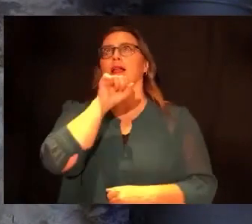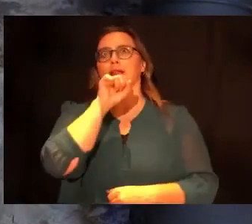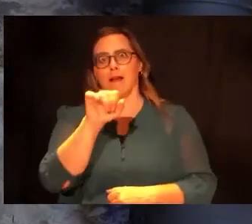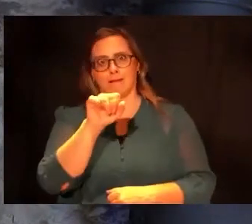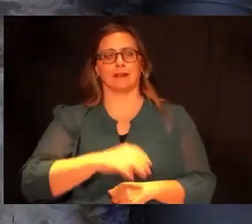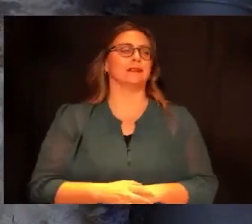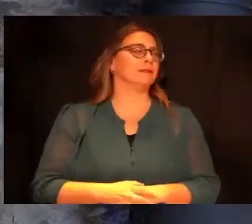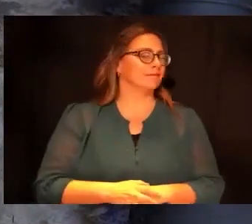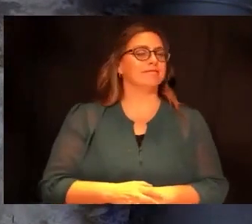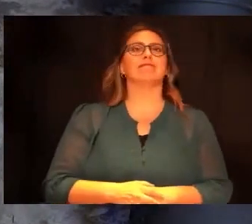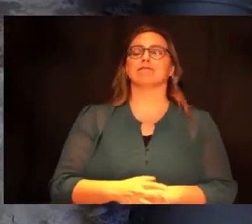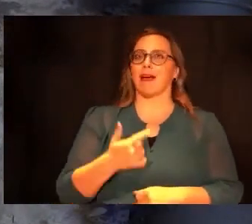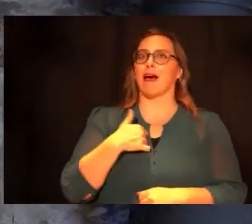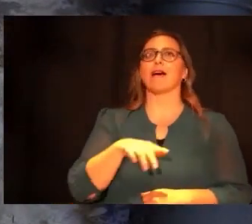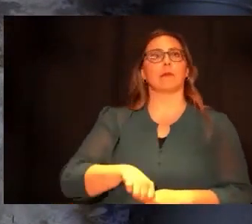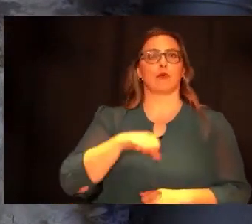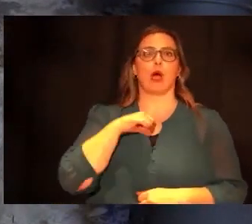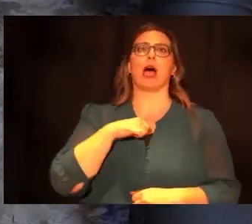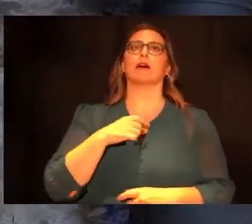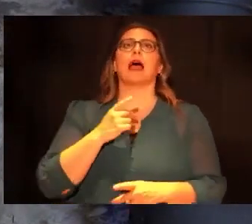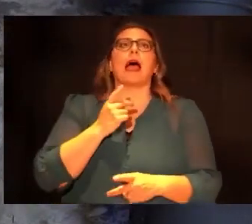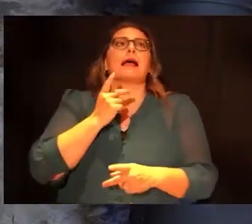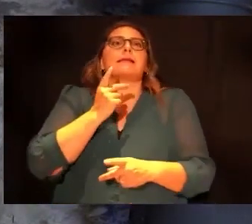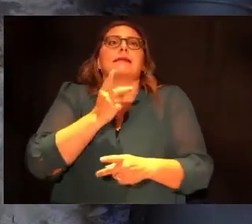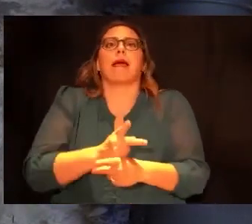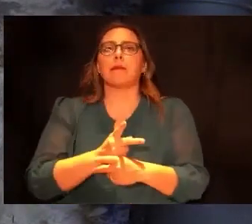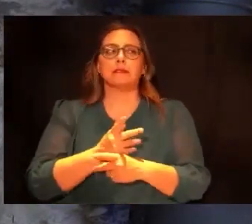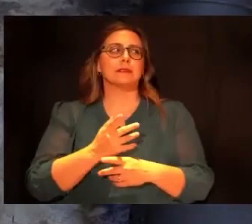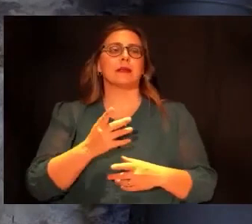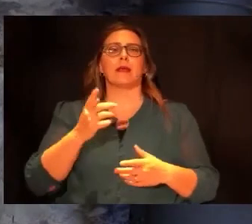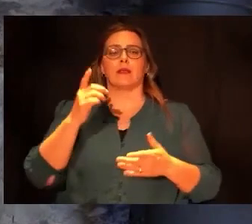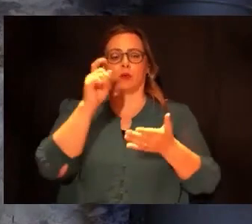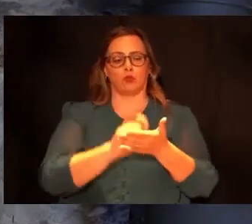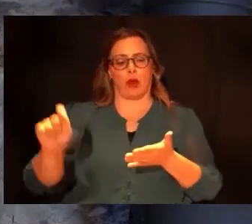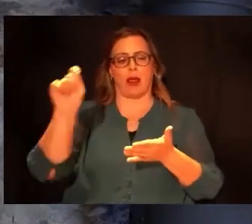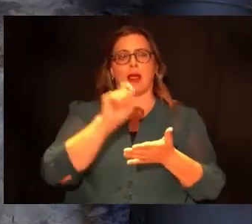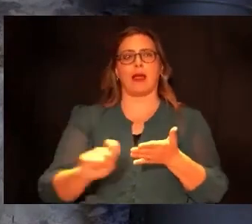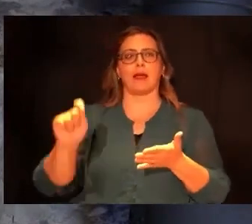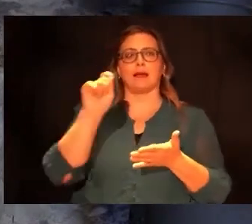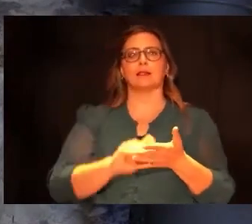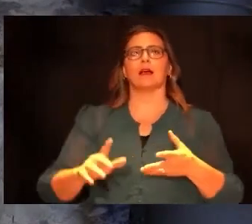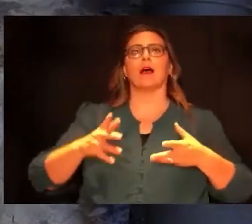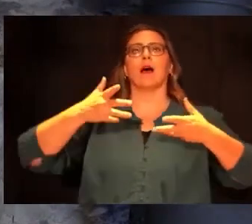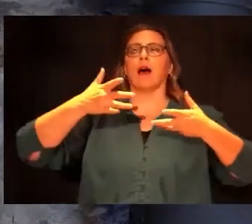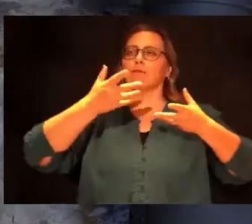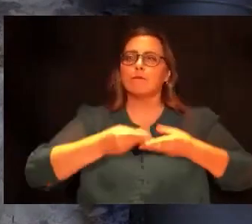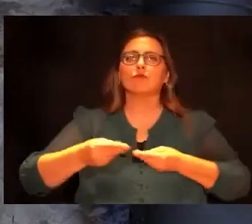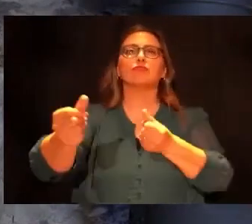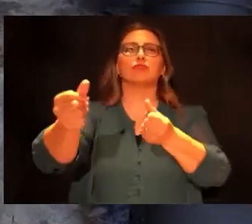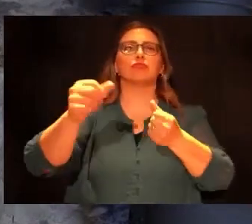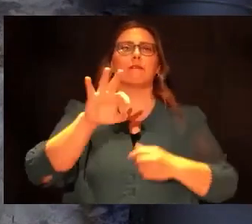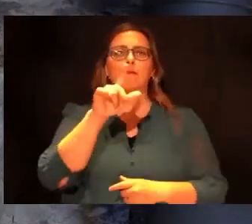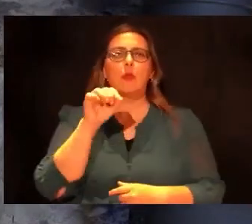proud that I kept the flow of what I wanted to express in it. And that is that